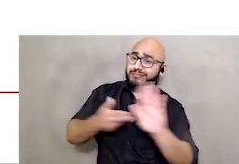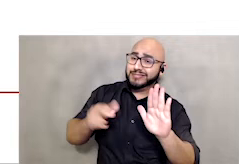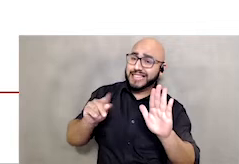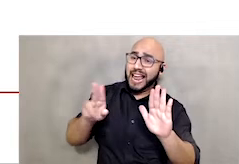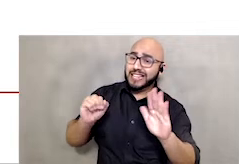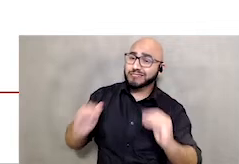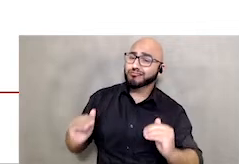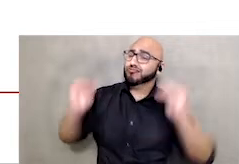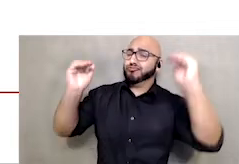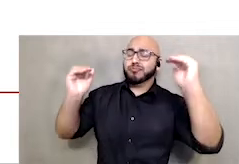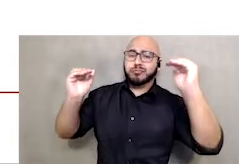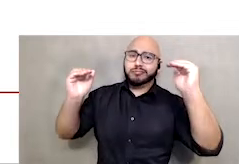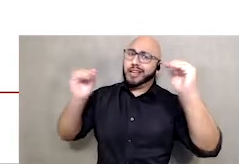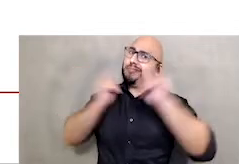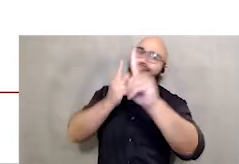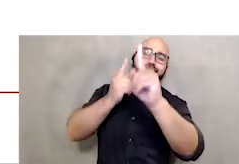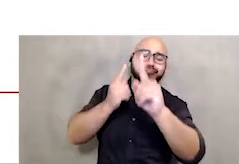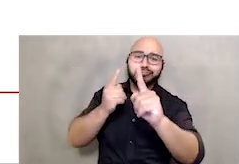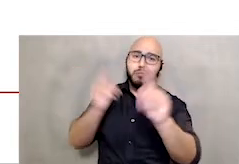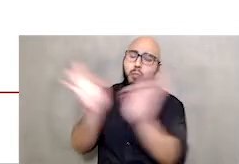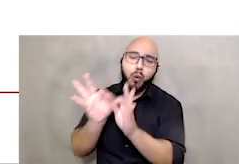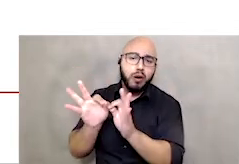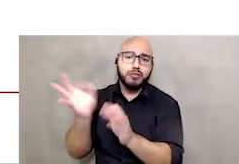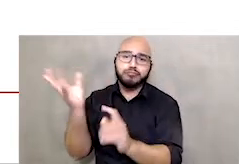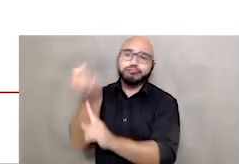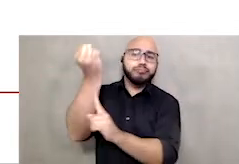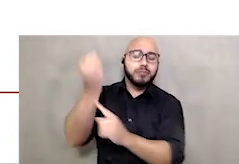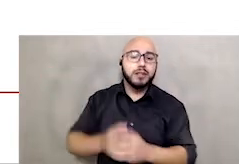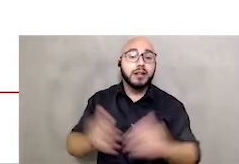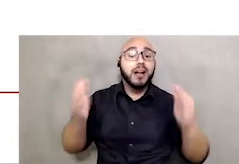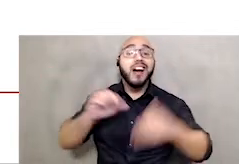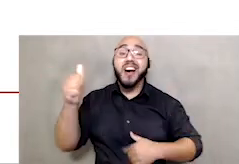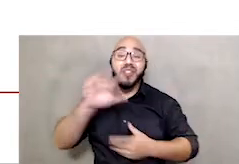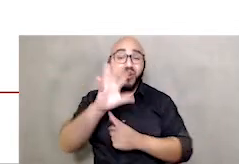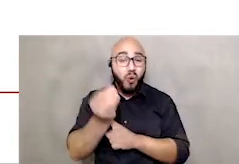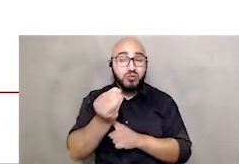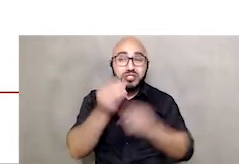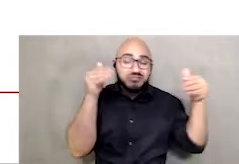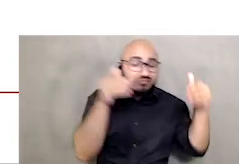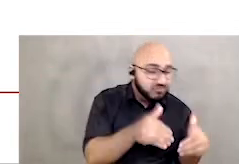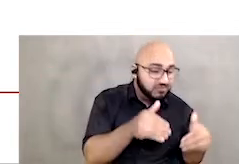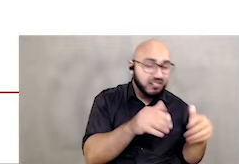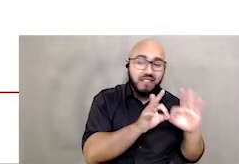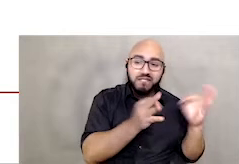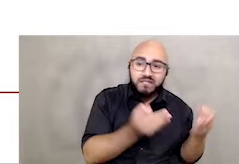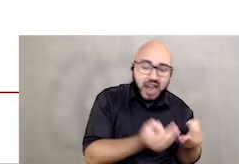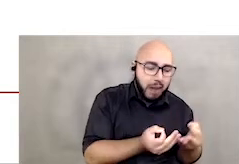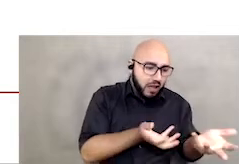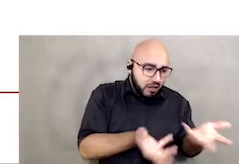while other cultures preserve more of a balance to incorporate family and not make life all about